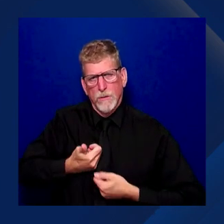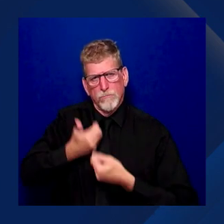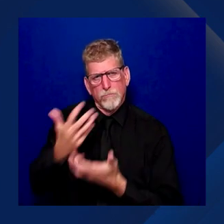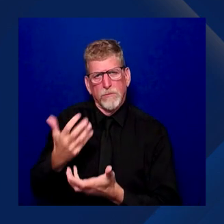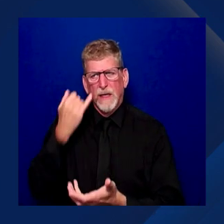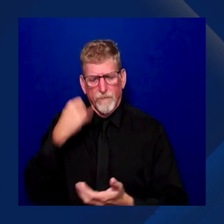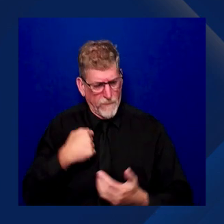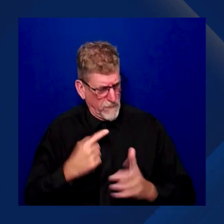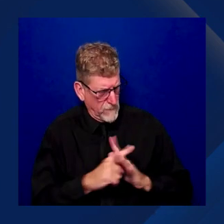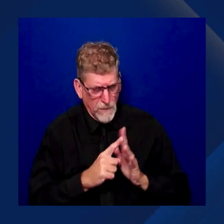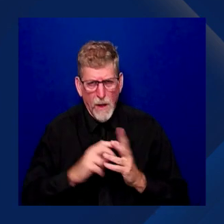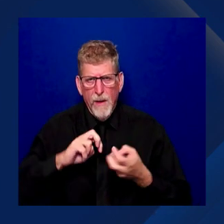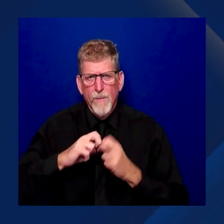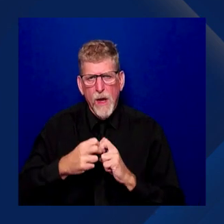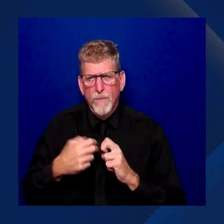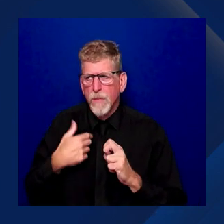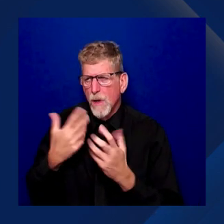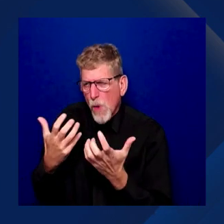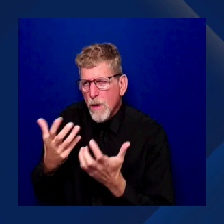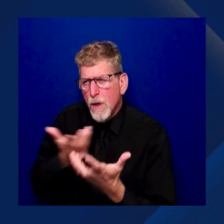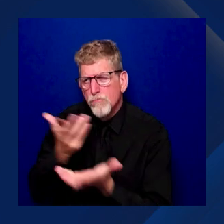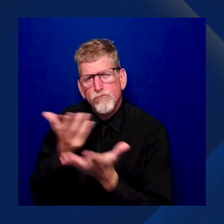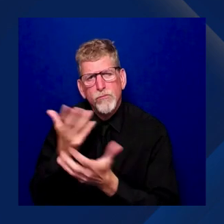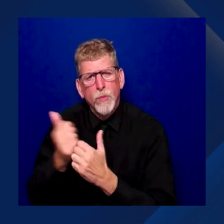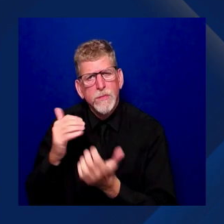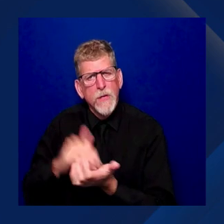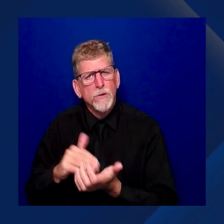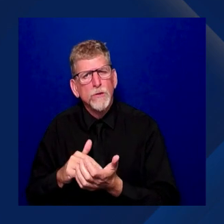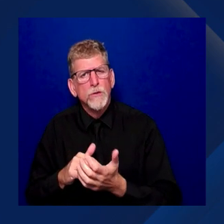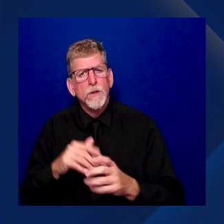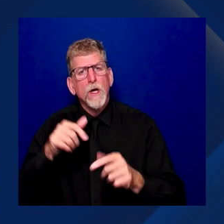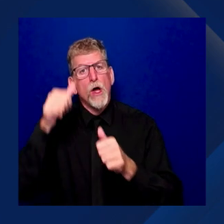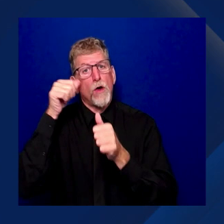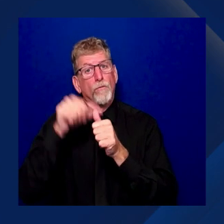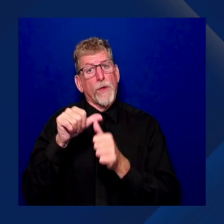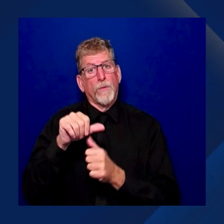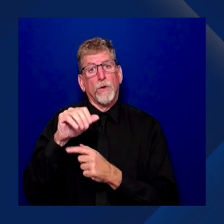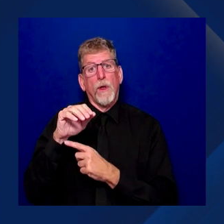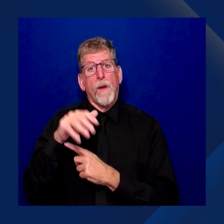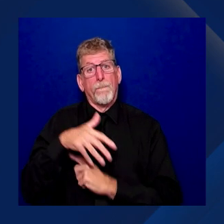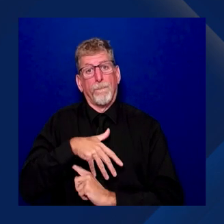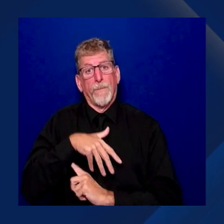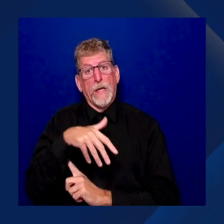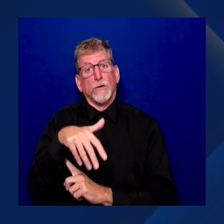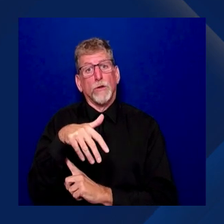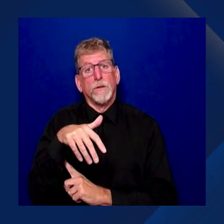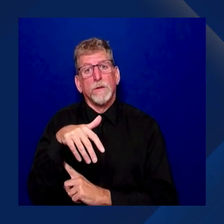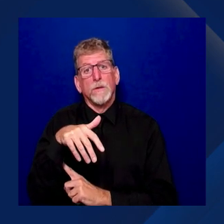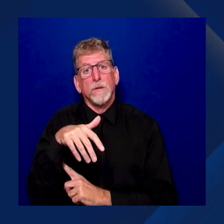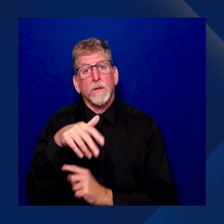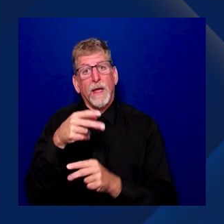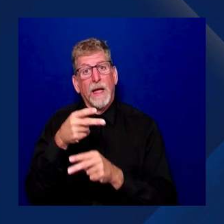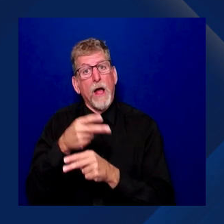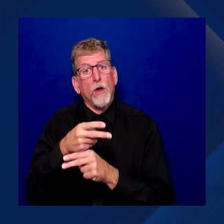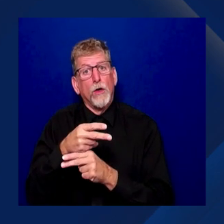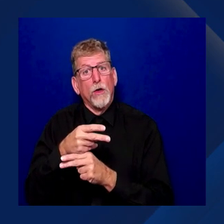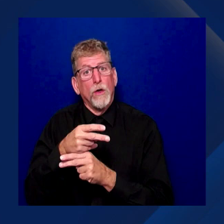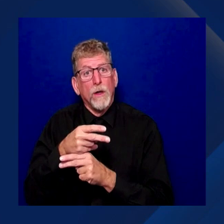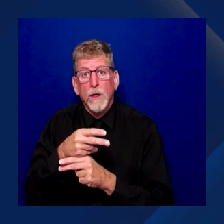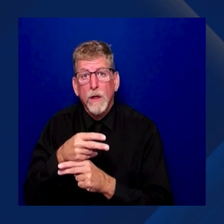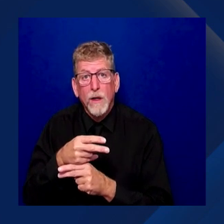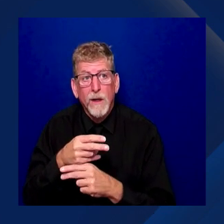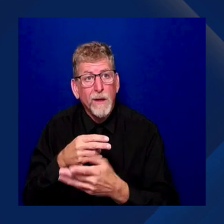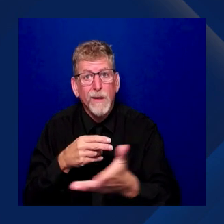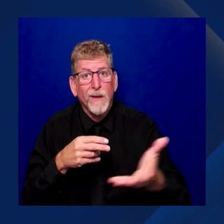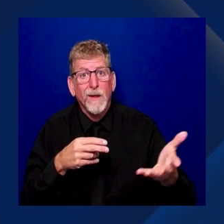well. Mm-hmm. And as you mentioned, the maternal deserts and having that high quality care for all women, regardless